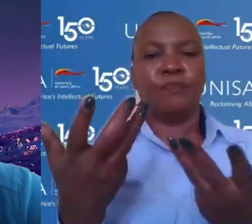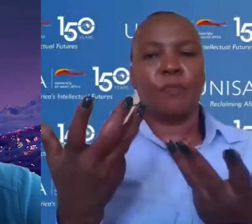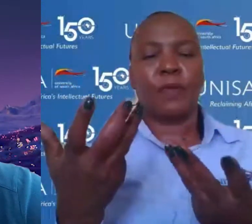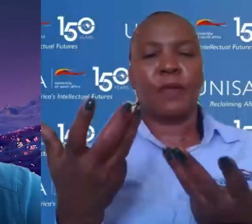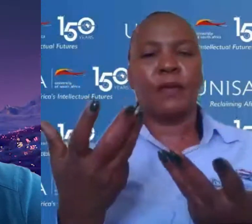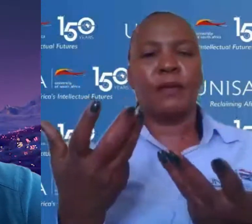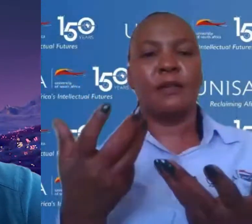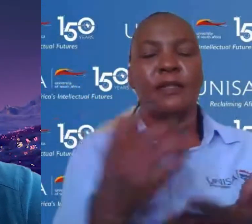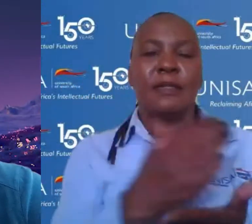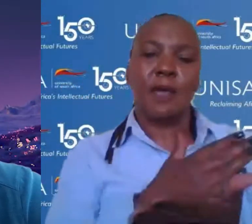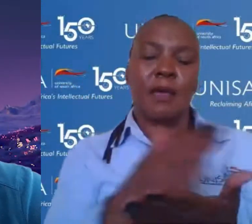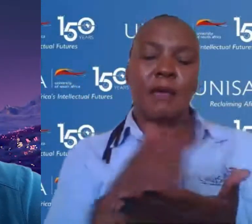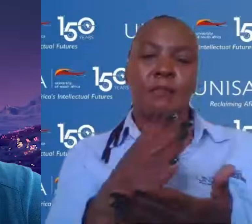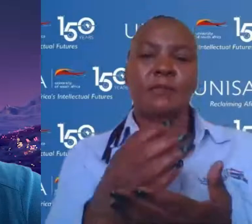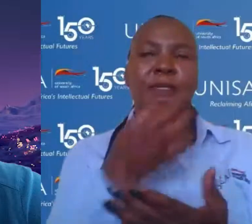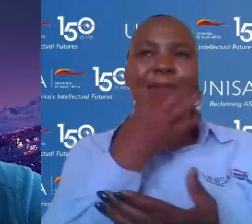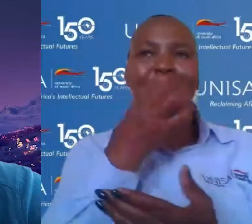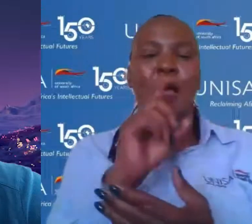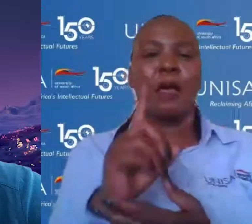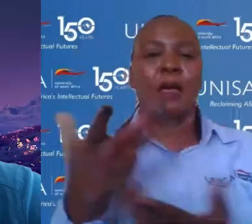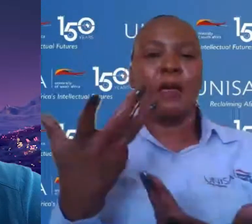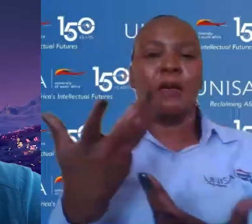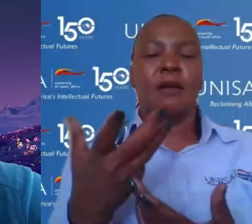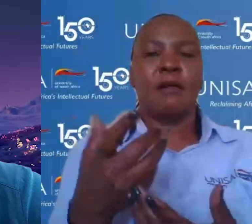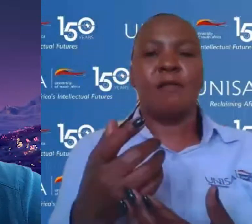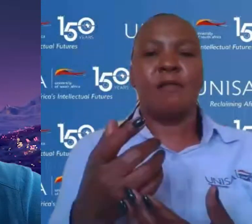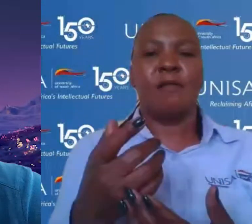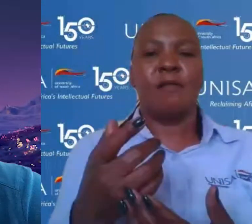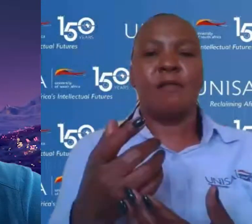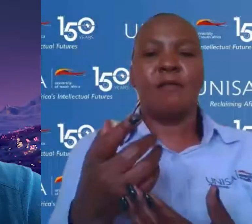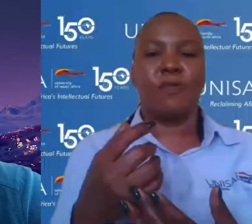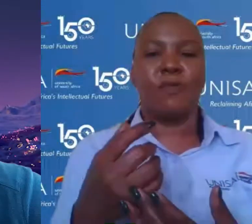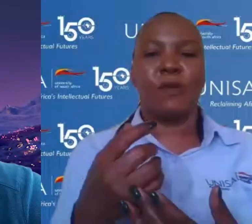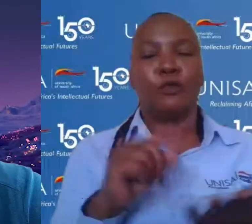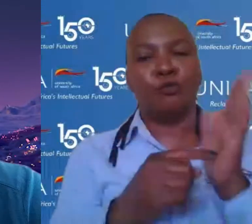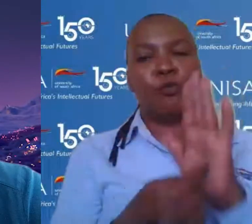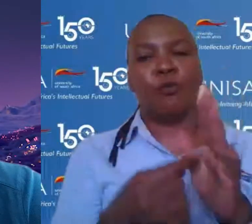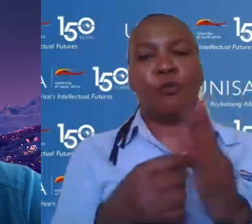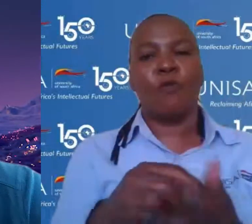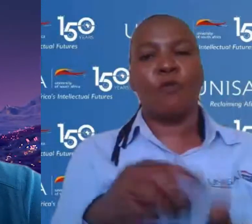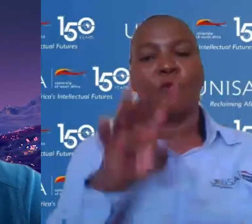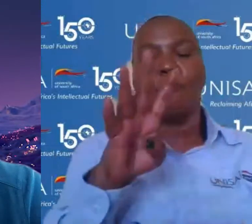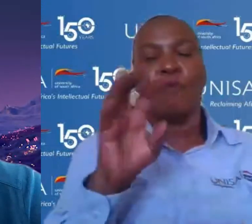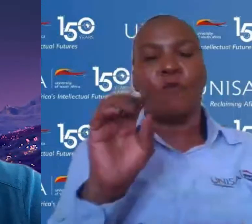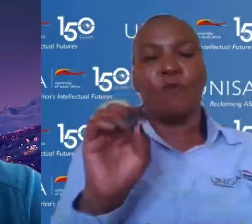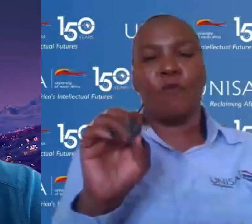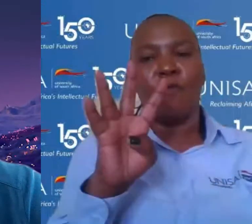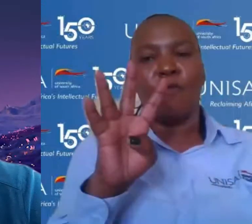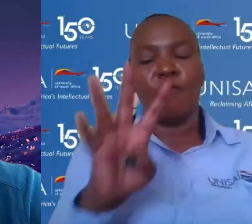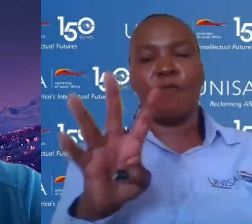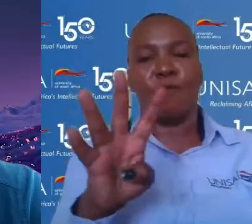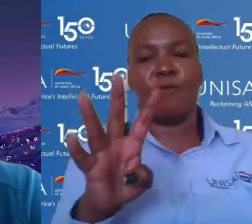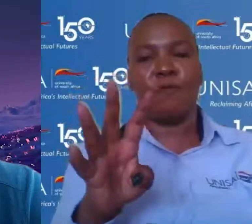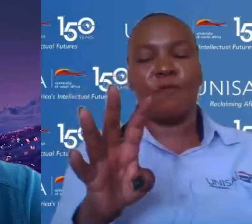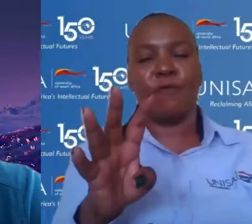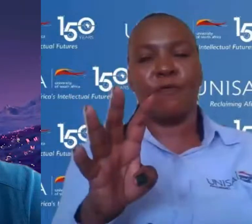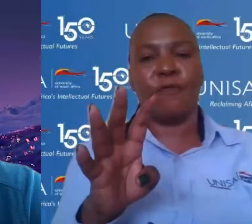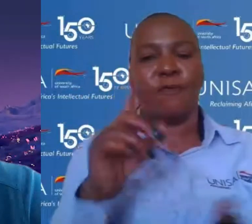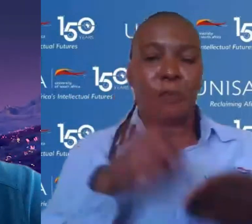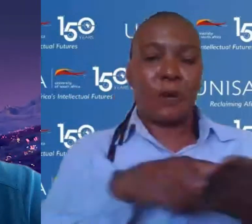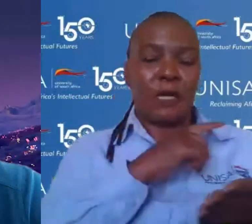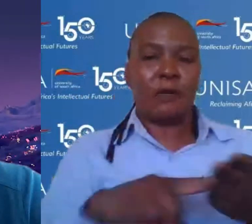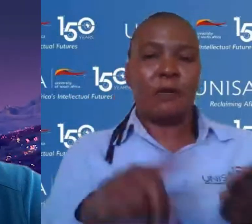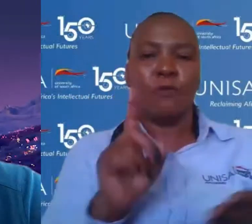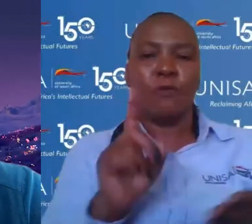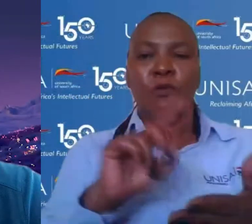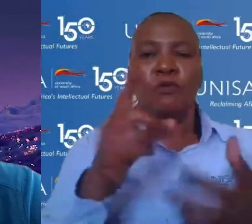them are saying it's showing the 404 error. What would you advise them to